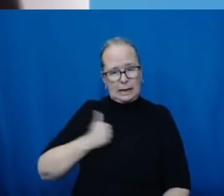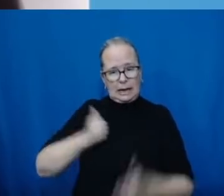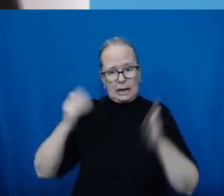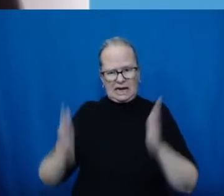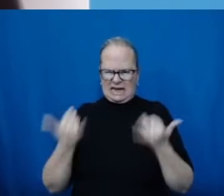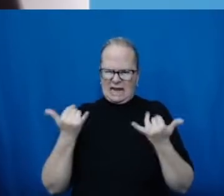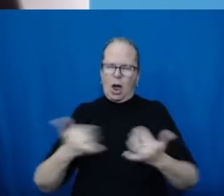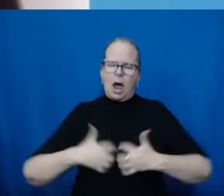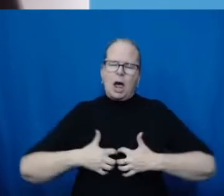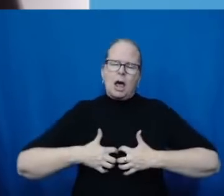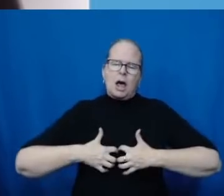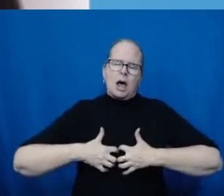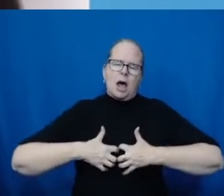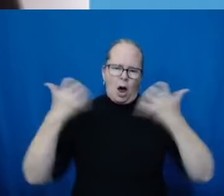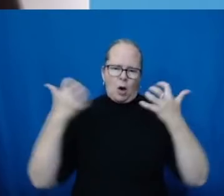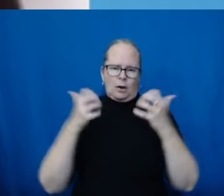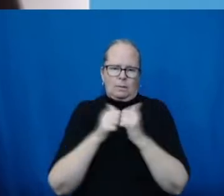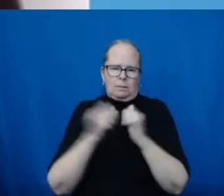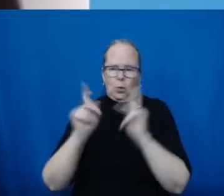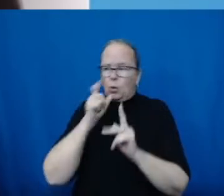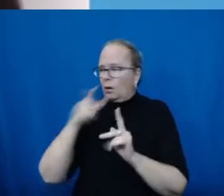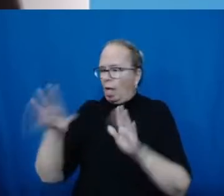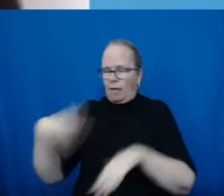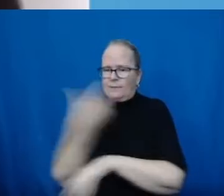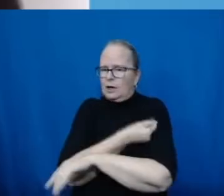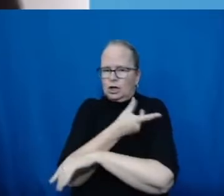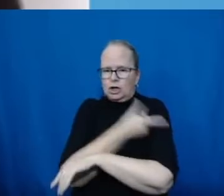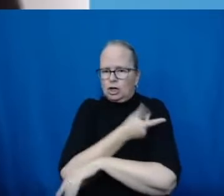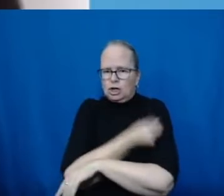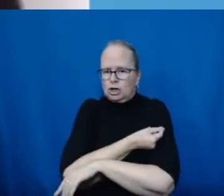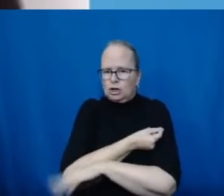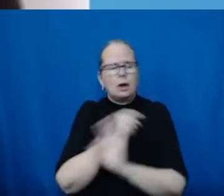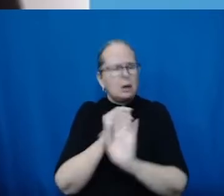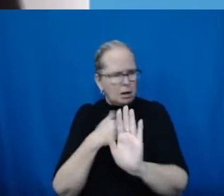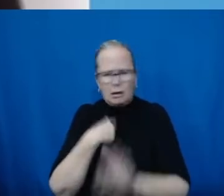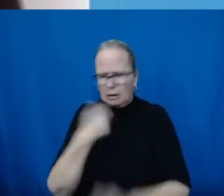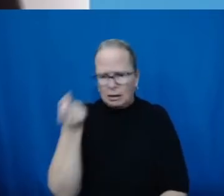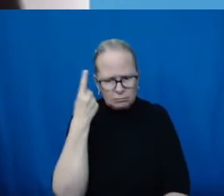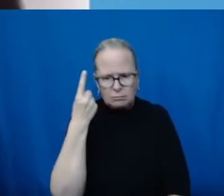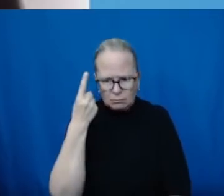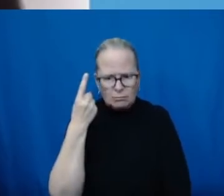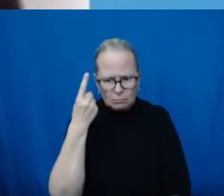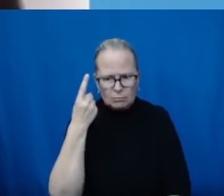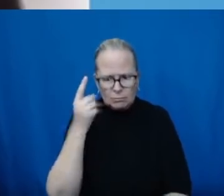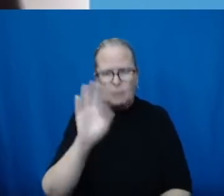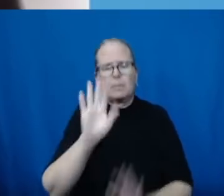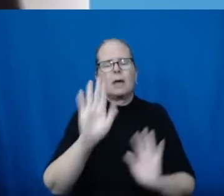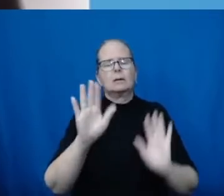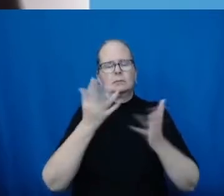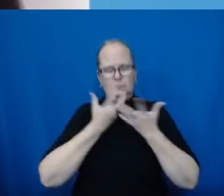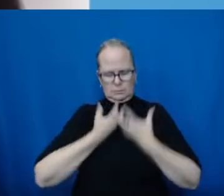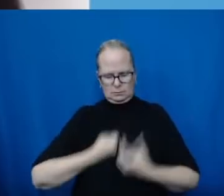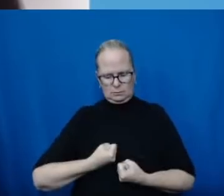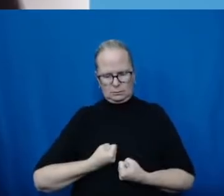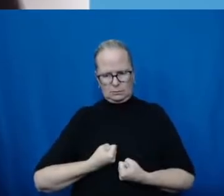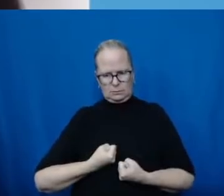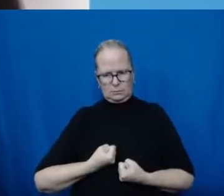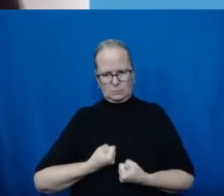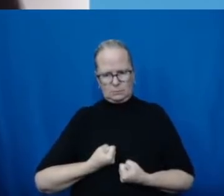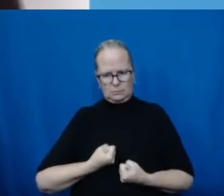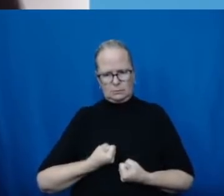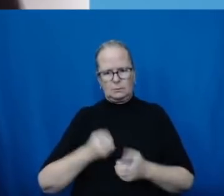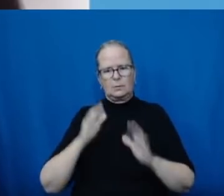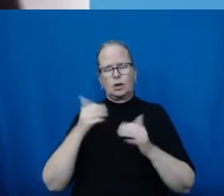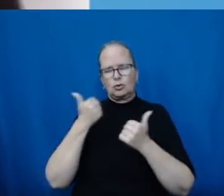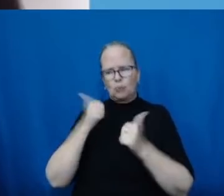going to get us anywhere. It's not going to be constructive. We've really have to try to be empathetic and common ground, as was just said. Try